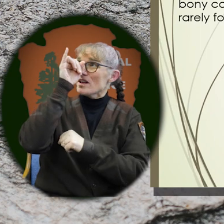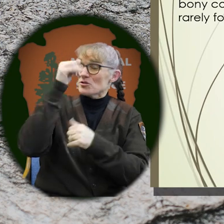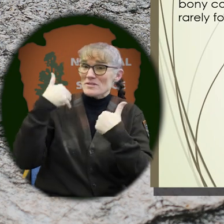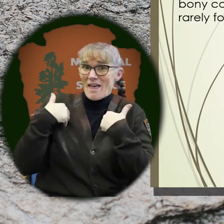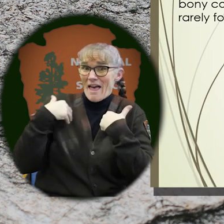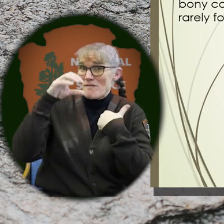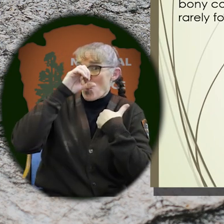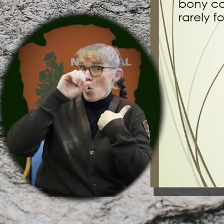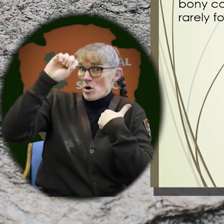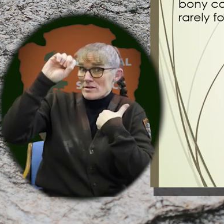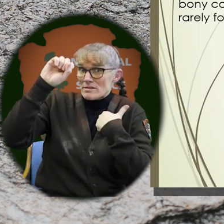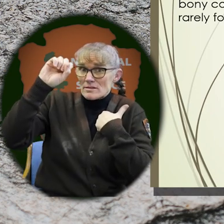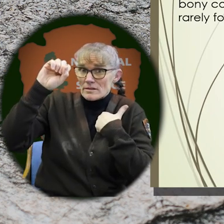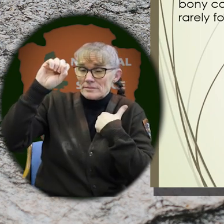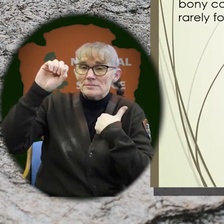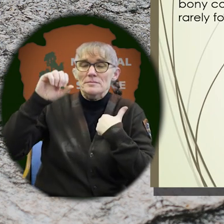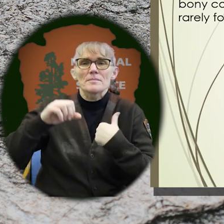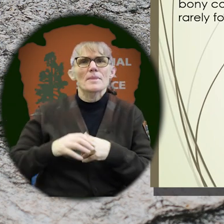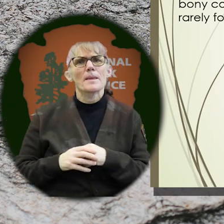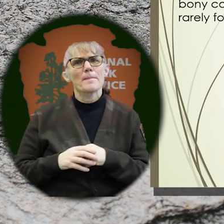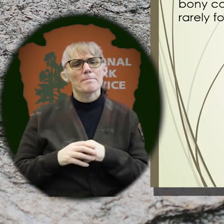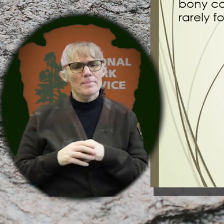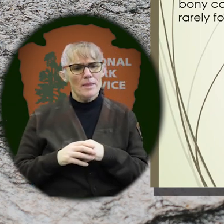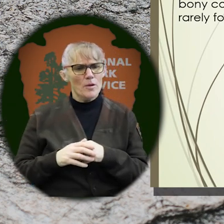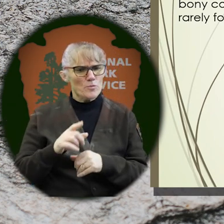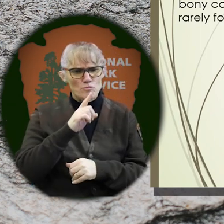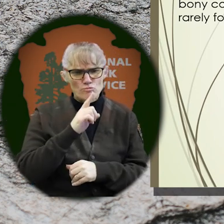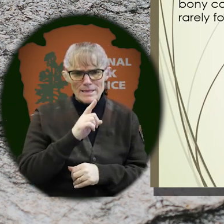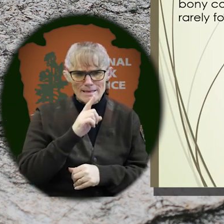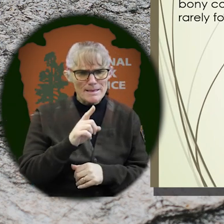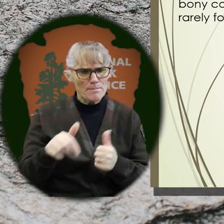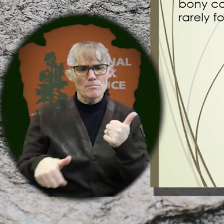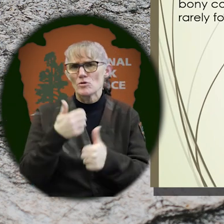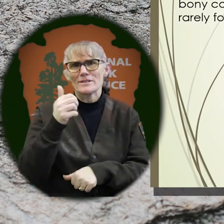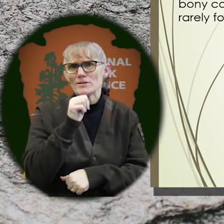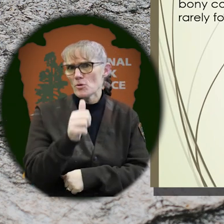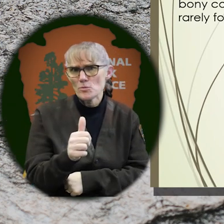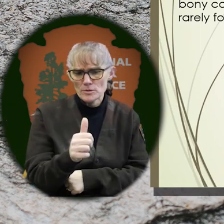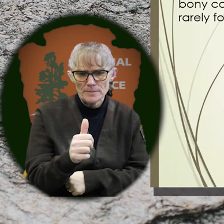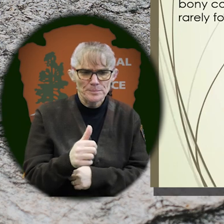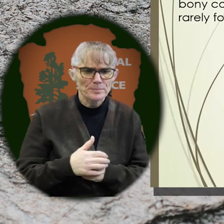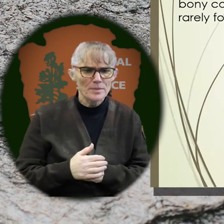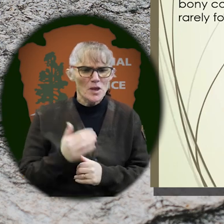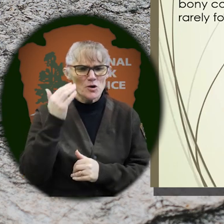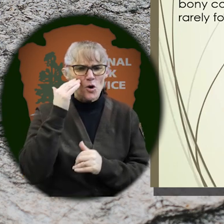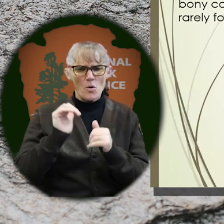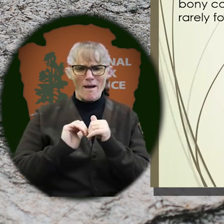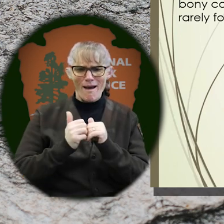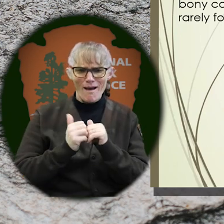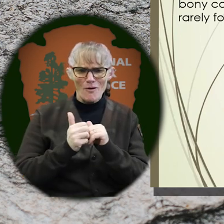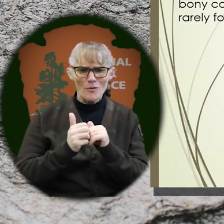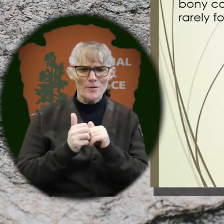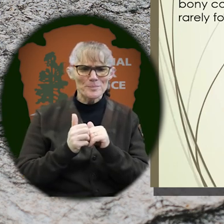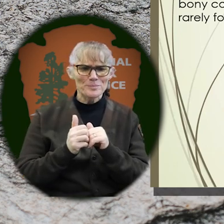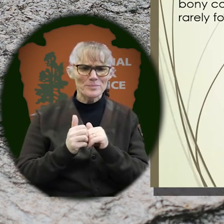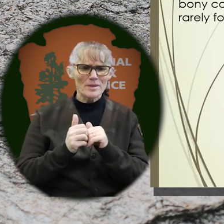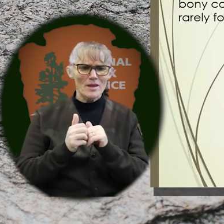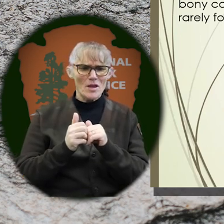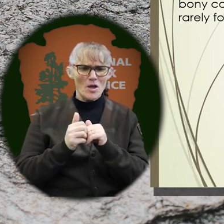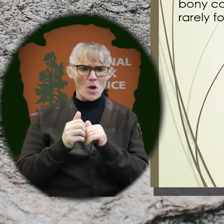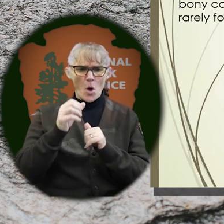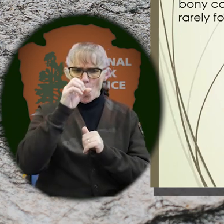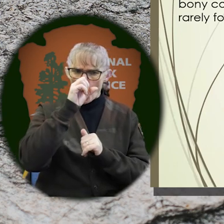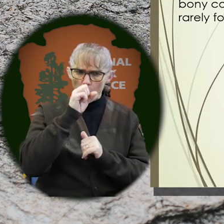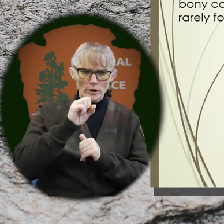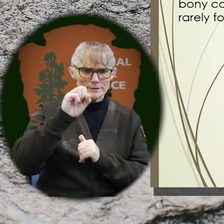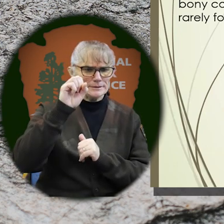being horned mammals, they actually mostly did not have horns. And we know this because although